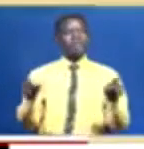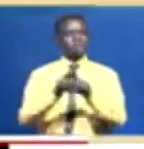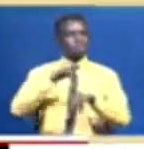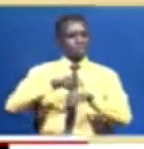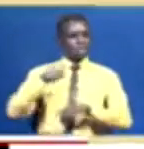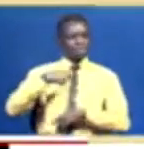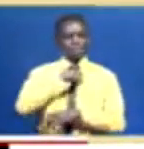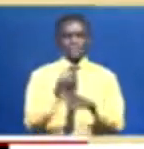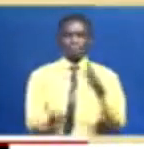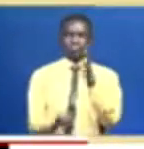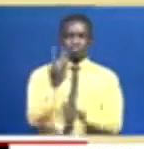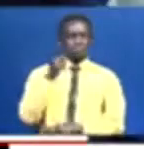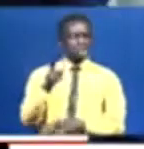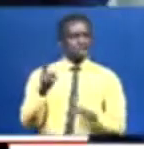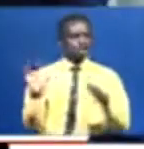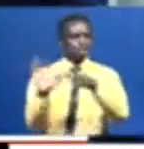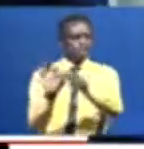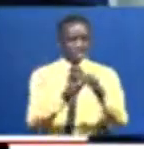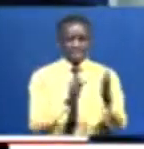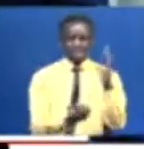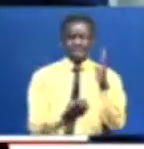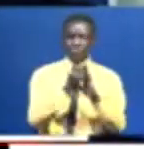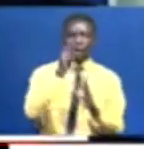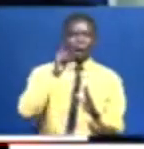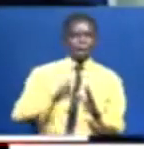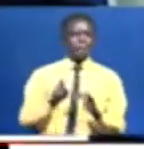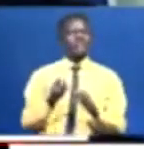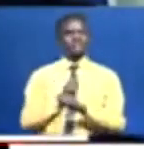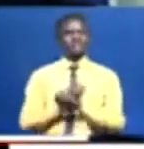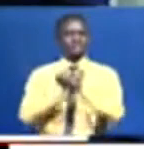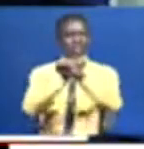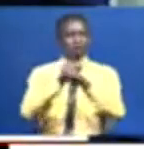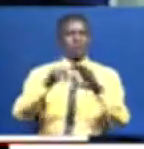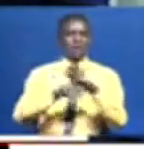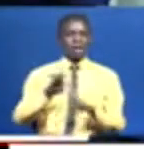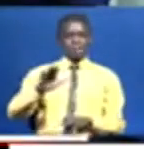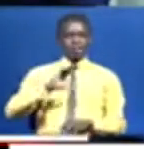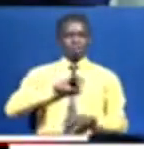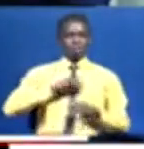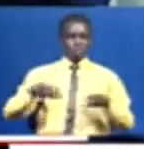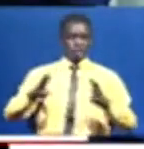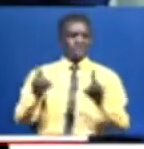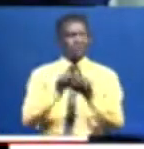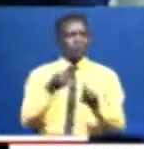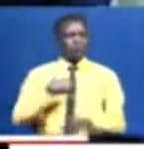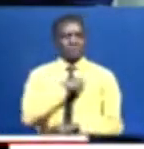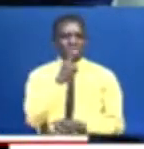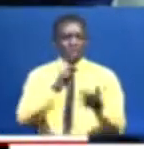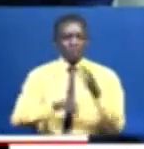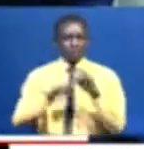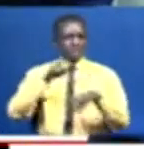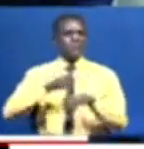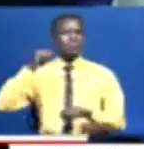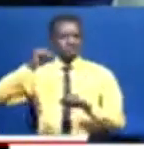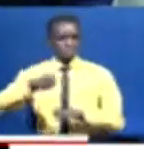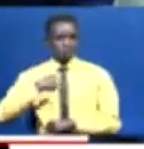connected infrastructure, it should be secure by design. Because, like we said, with the adoption of technology, it also opens up